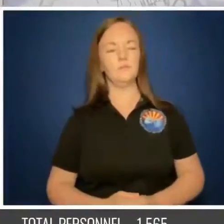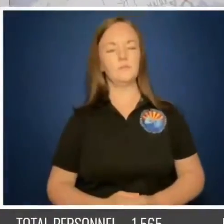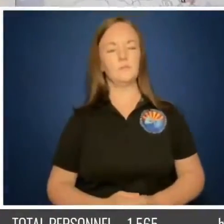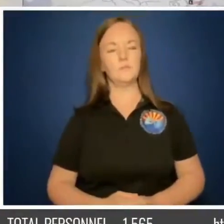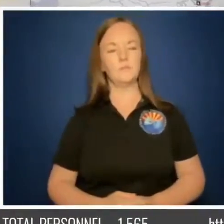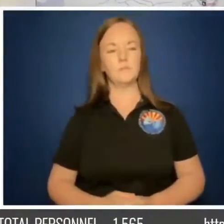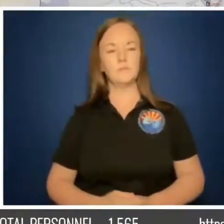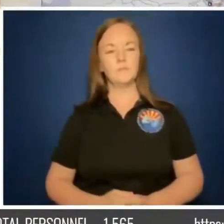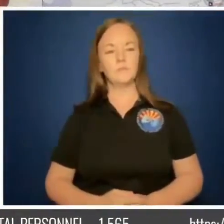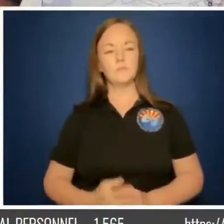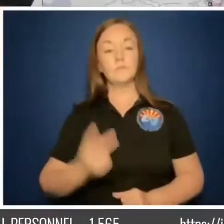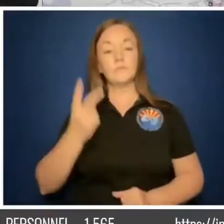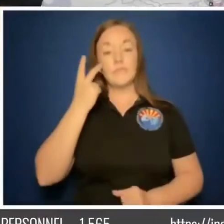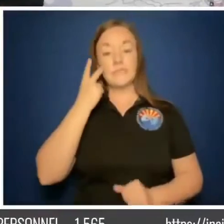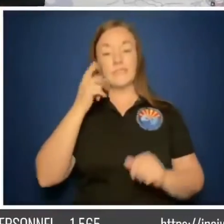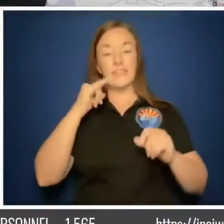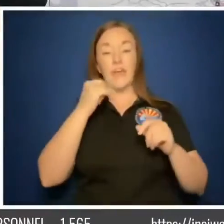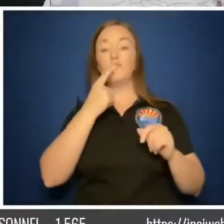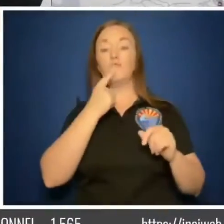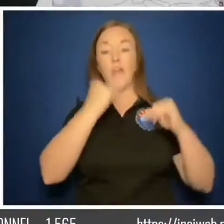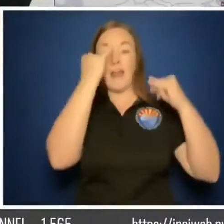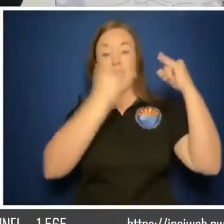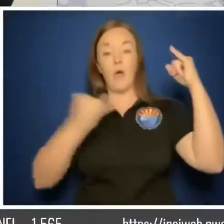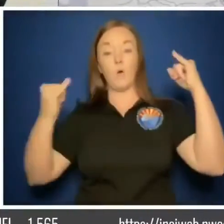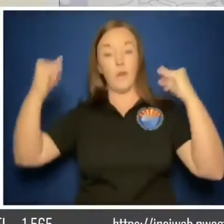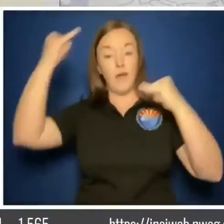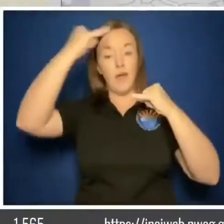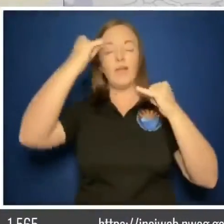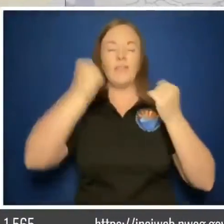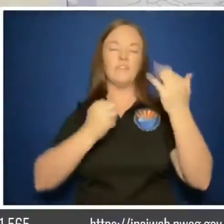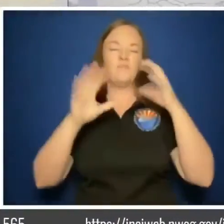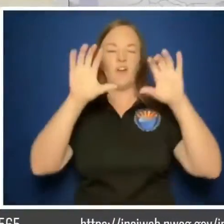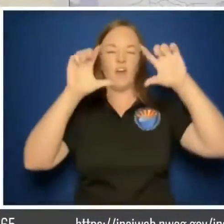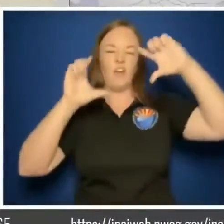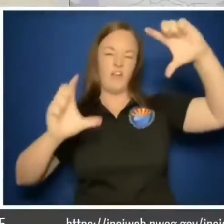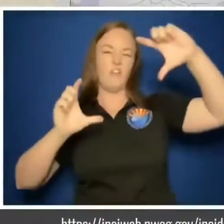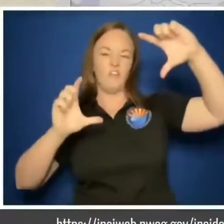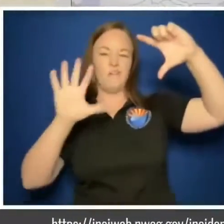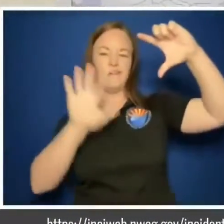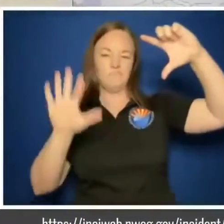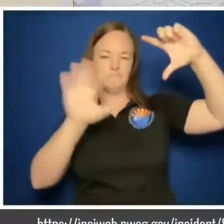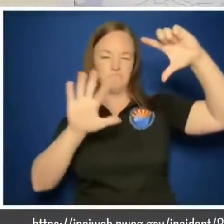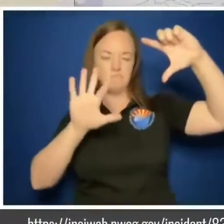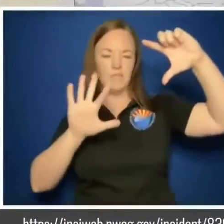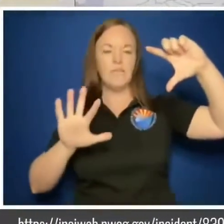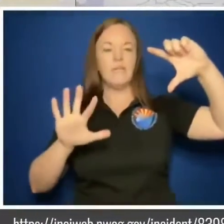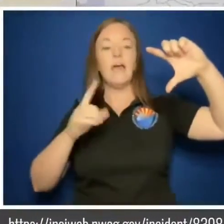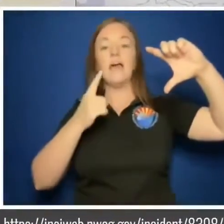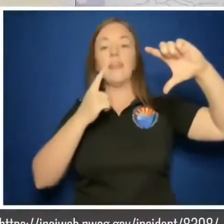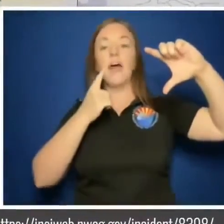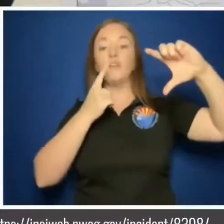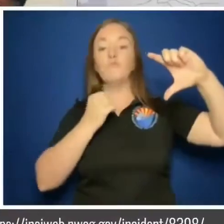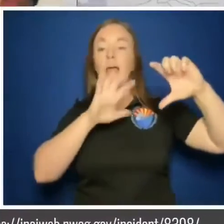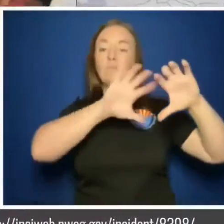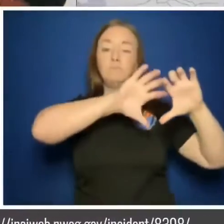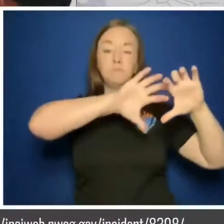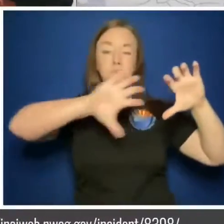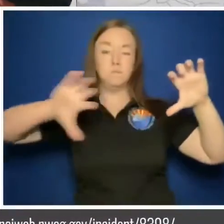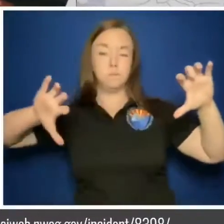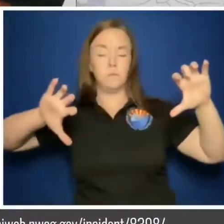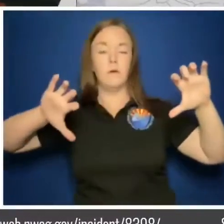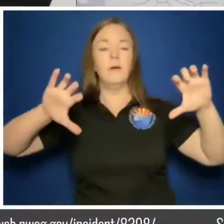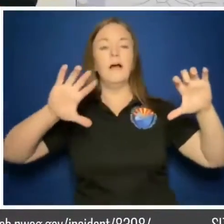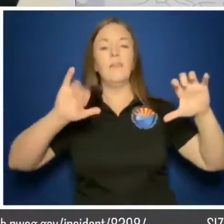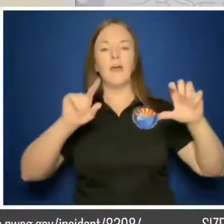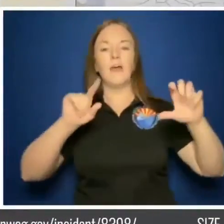a fire area. Now, it's not necessarily exact, but this is a general area. The red zone here is going to be the order, and